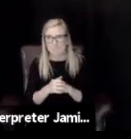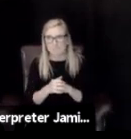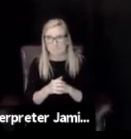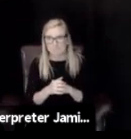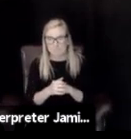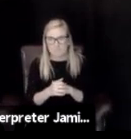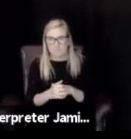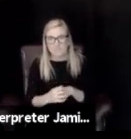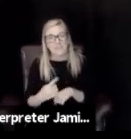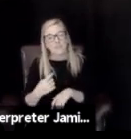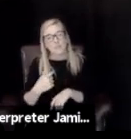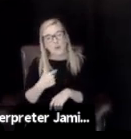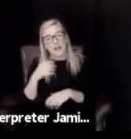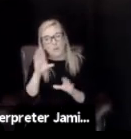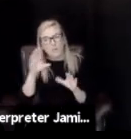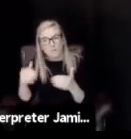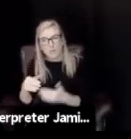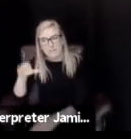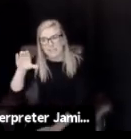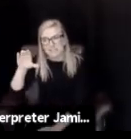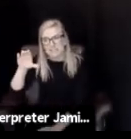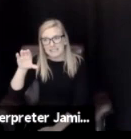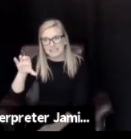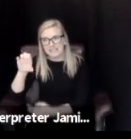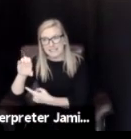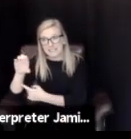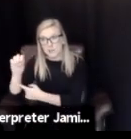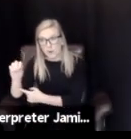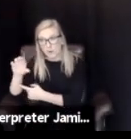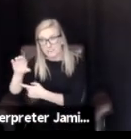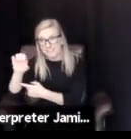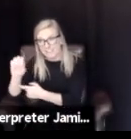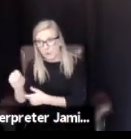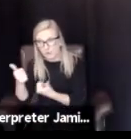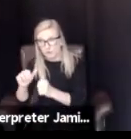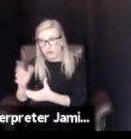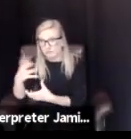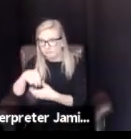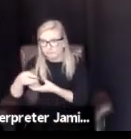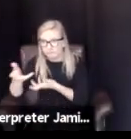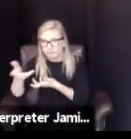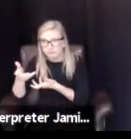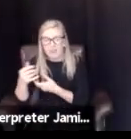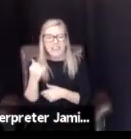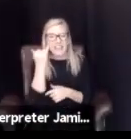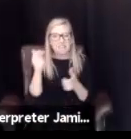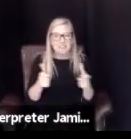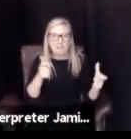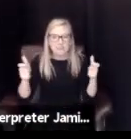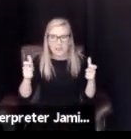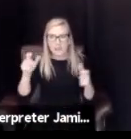on the CEO and try to engage in conversation. With a larger company, it's likely that you're not going to have access to